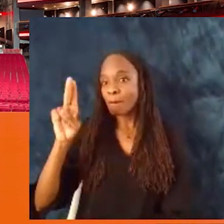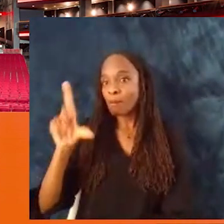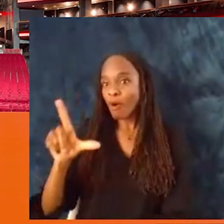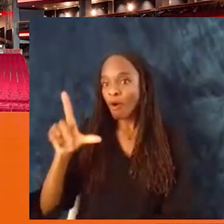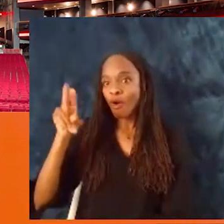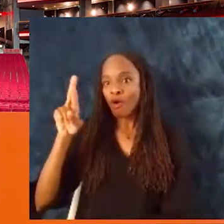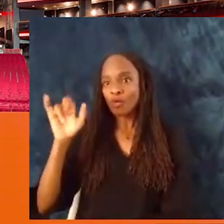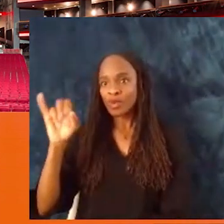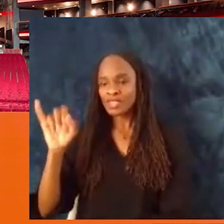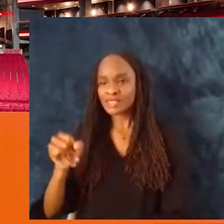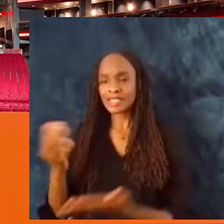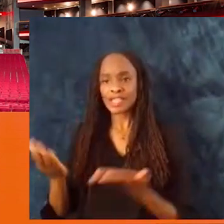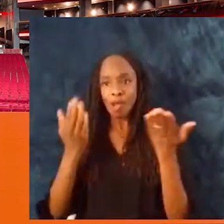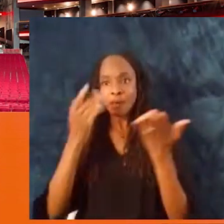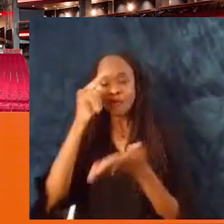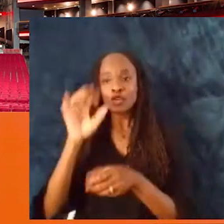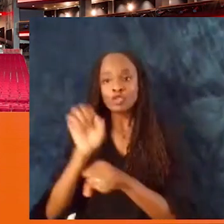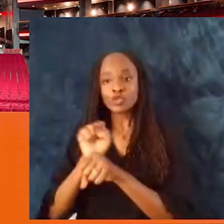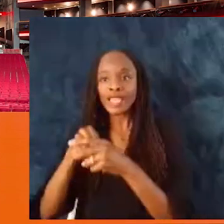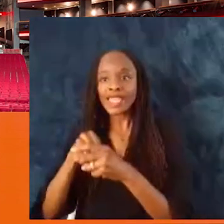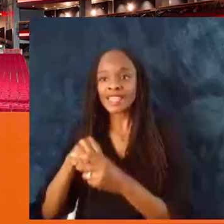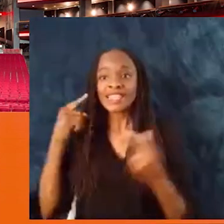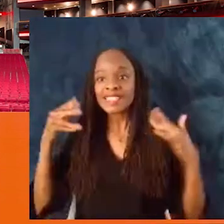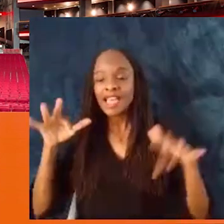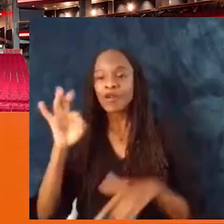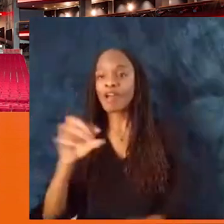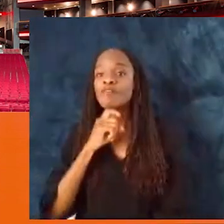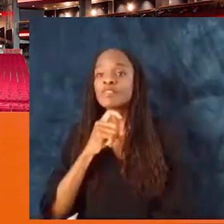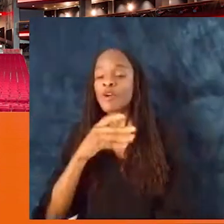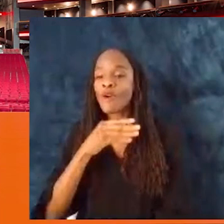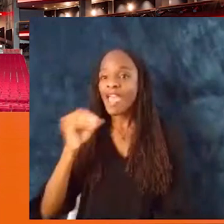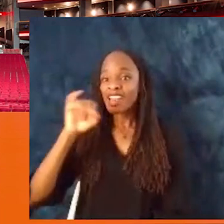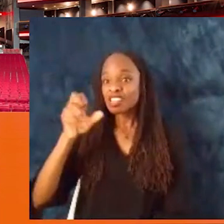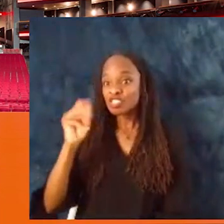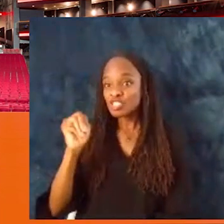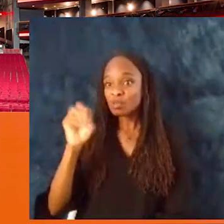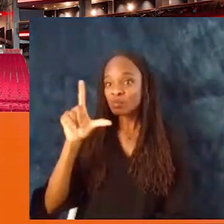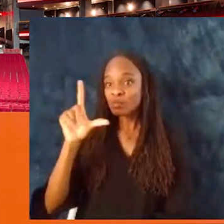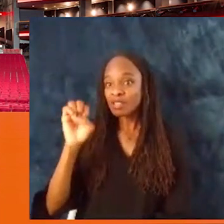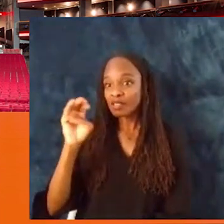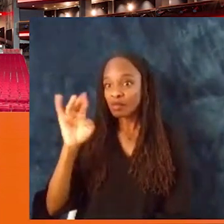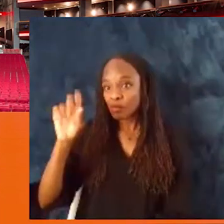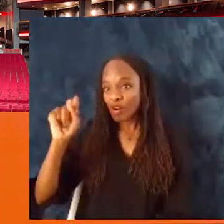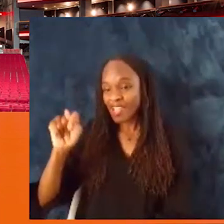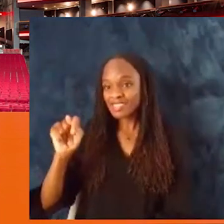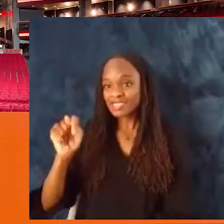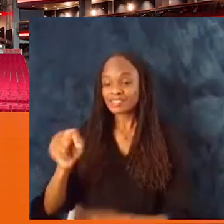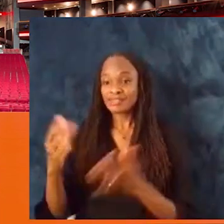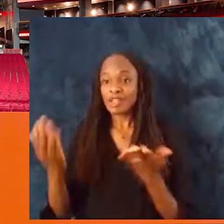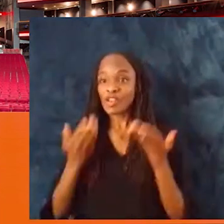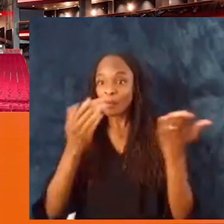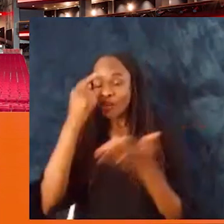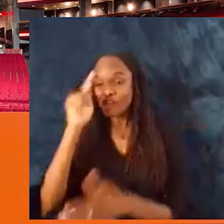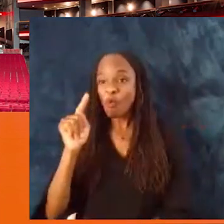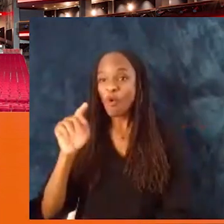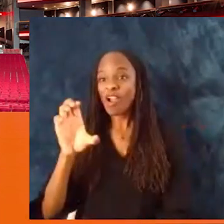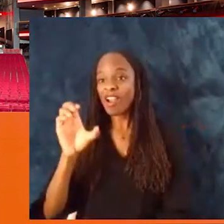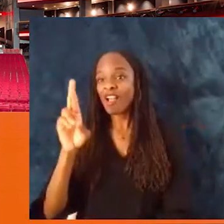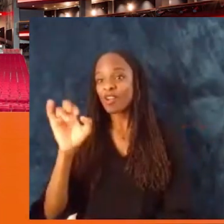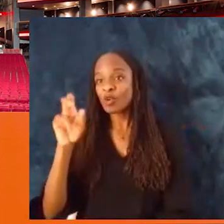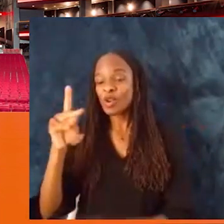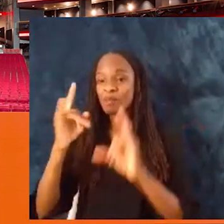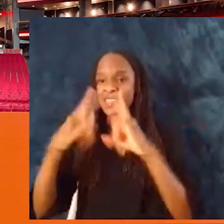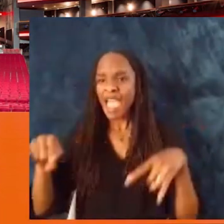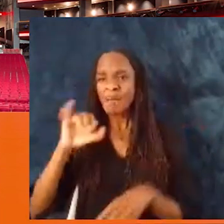of Metal? And our film challenge judge, Jim Labreck, nominated for Crip Camp. And Jim, man, you took over that